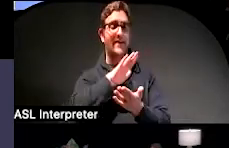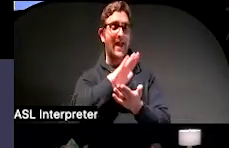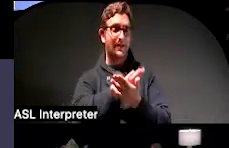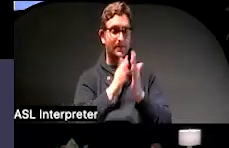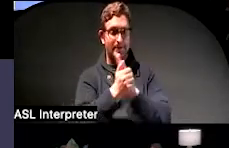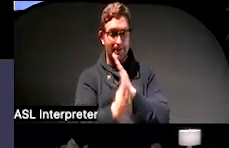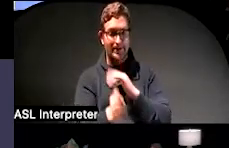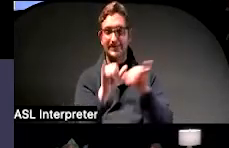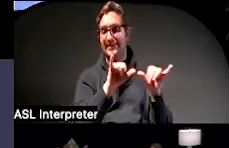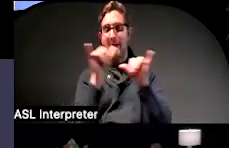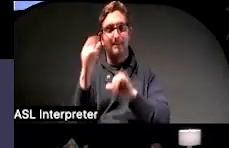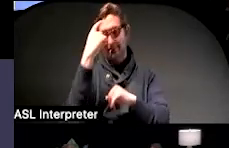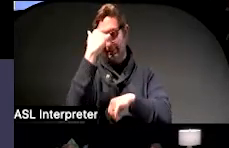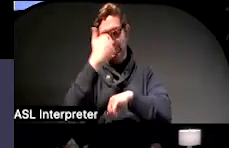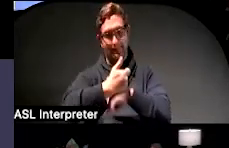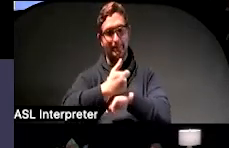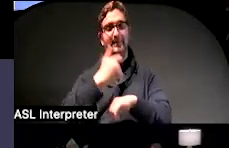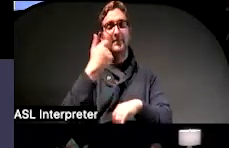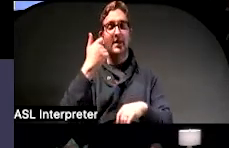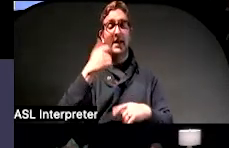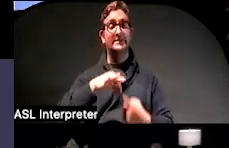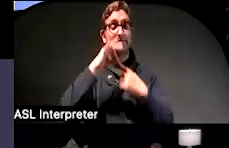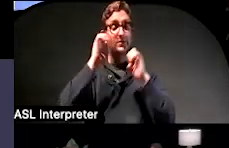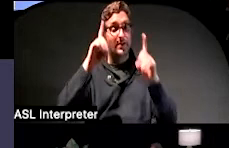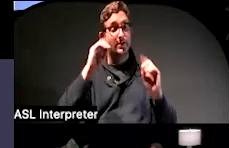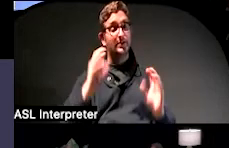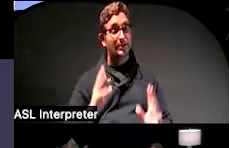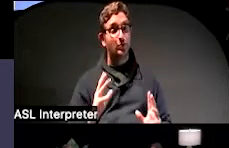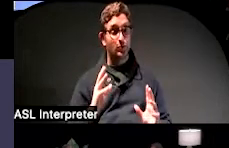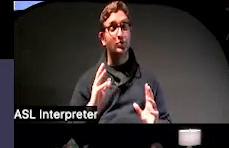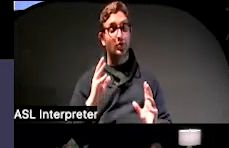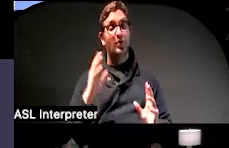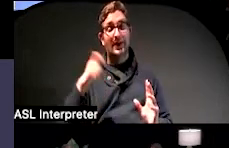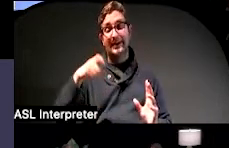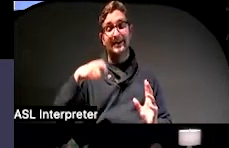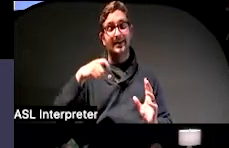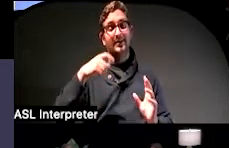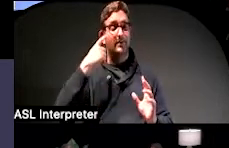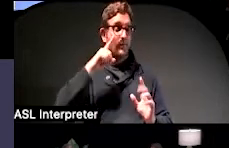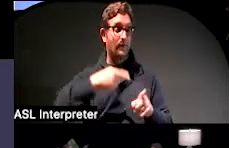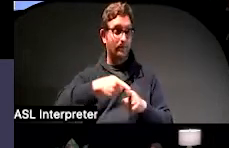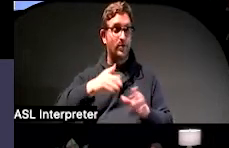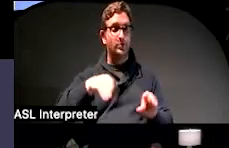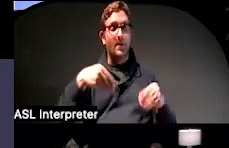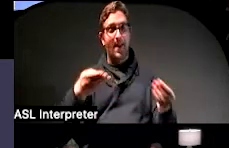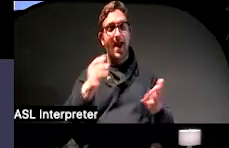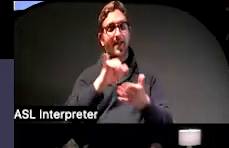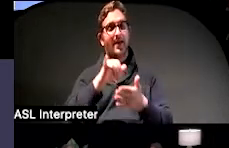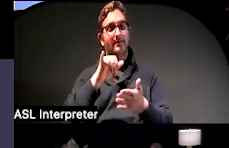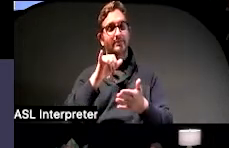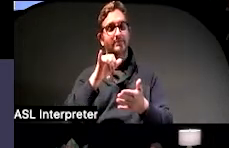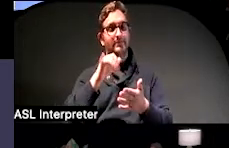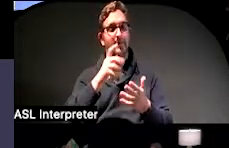the same mindset that a special ed teacher, so to speak, would need to supply that patience